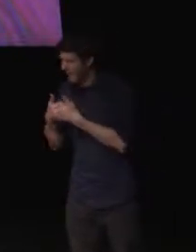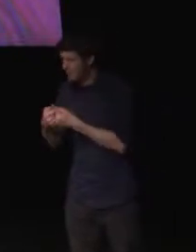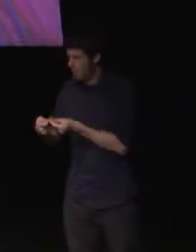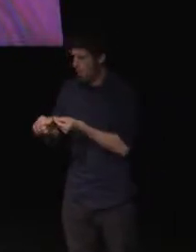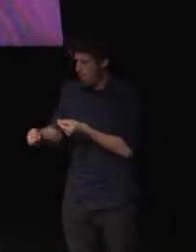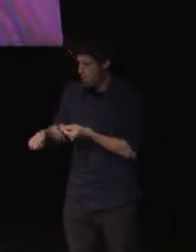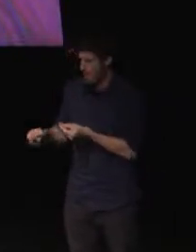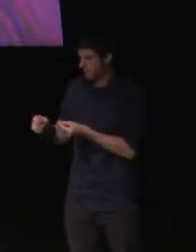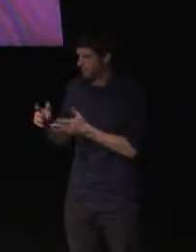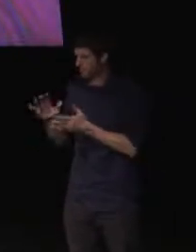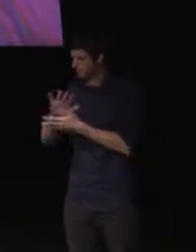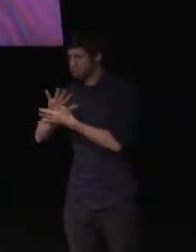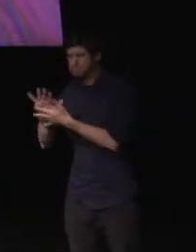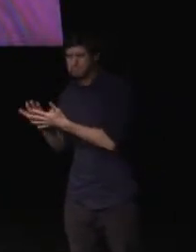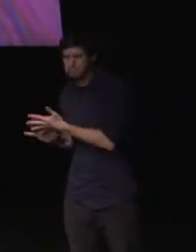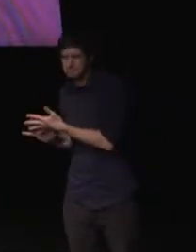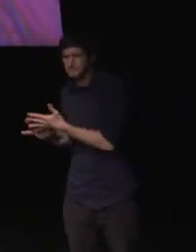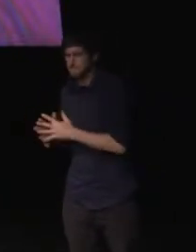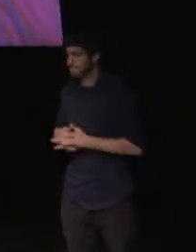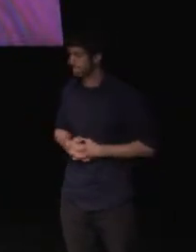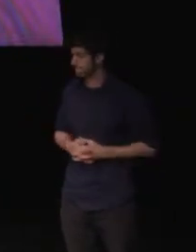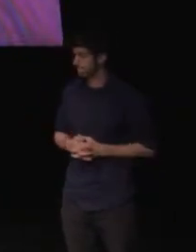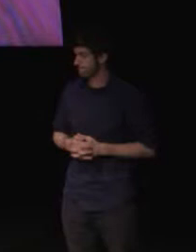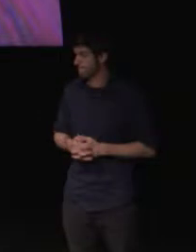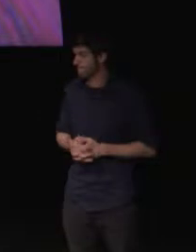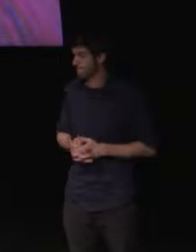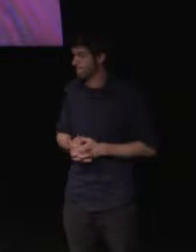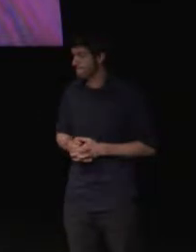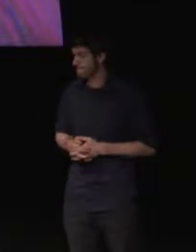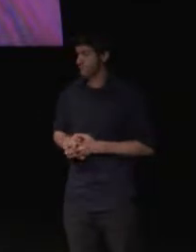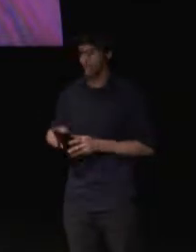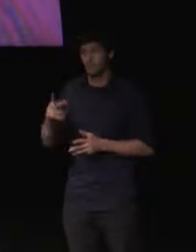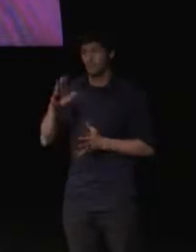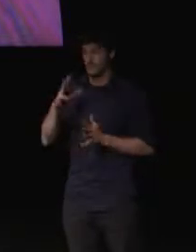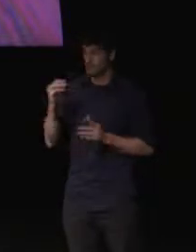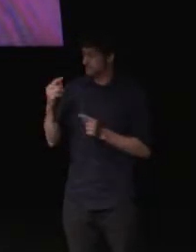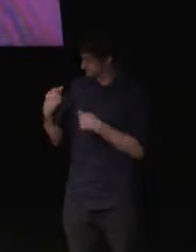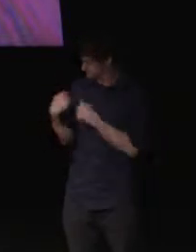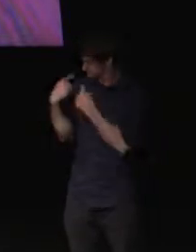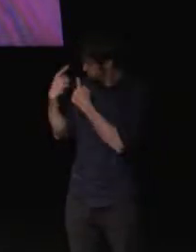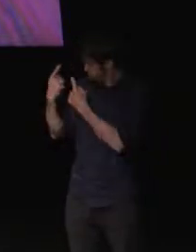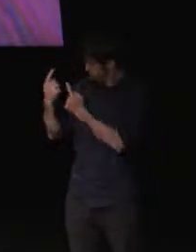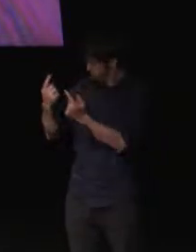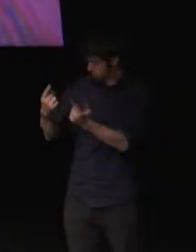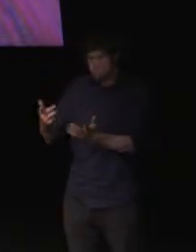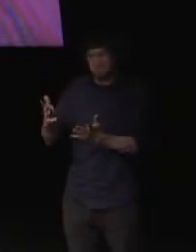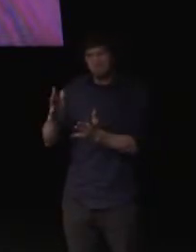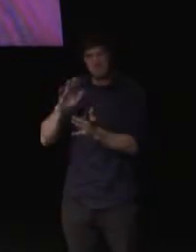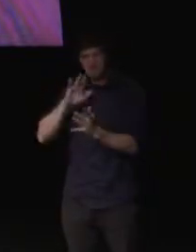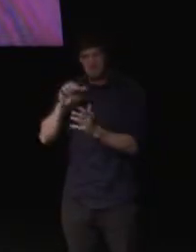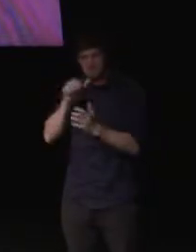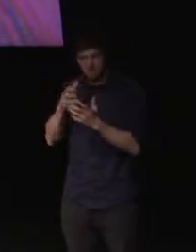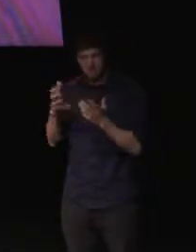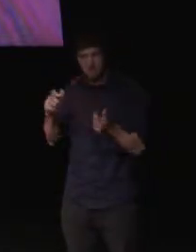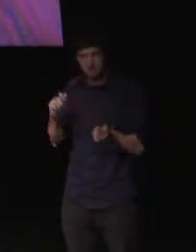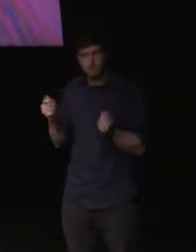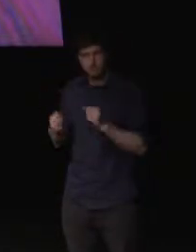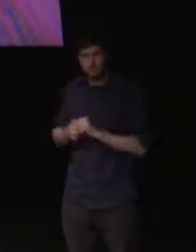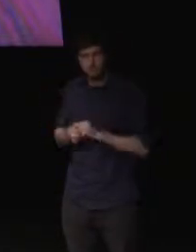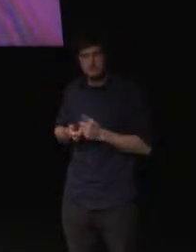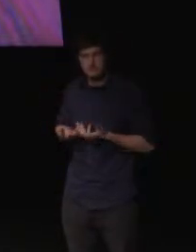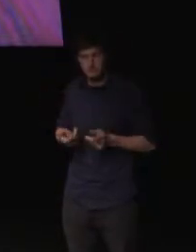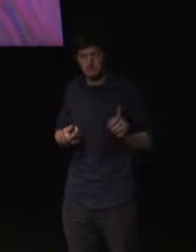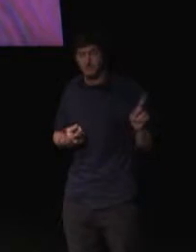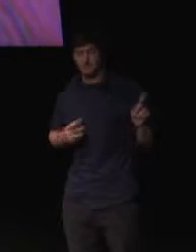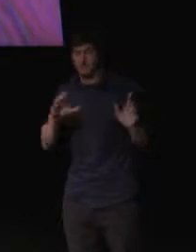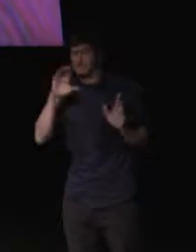that sort of thing. And as we can see, things really haven't changed all that much some odd years later. So this is a picture of Erik